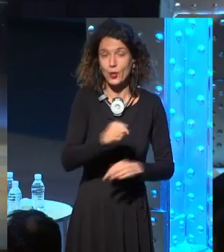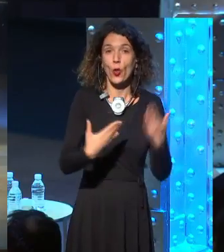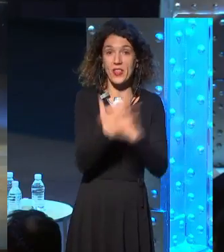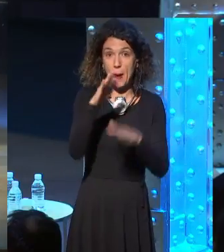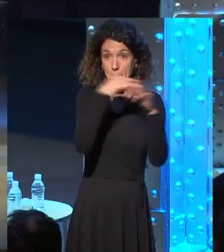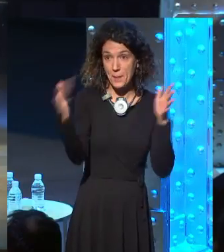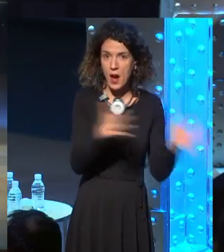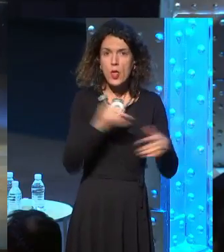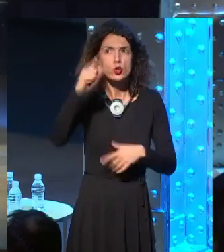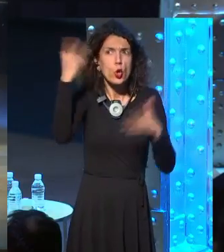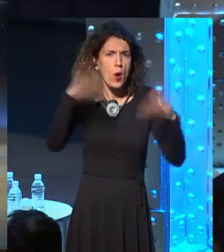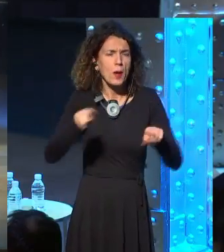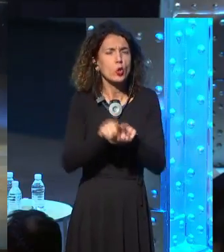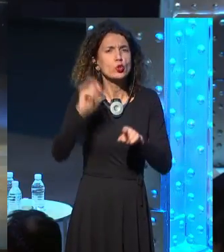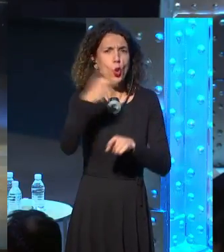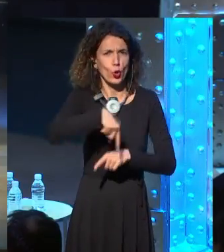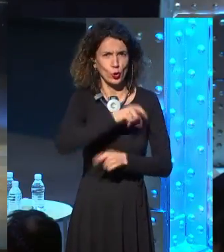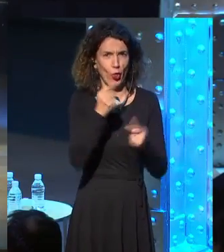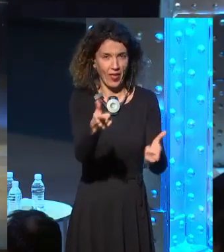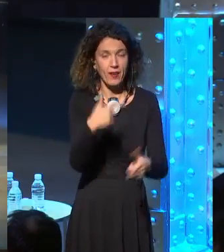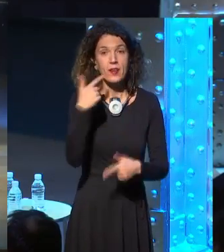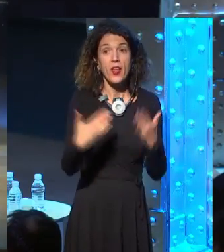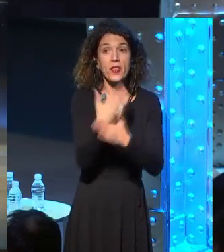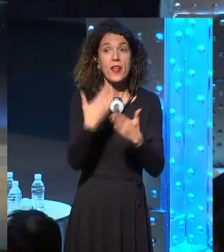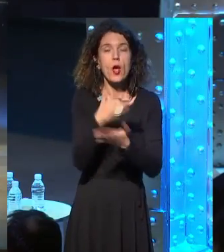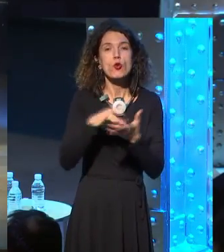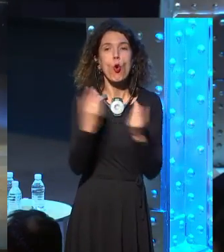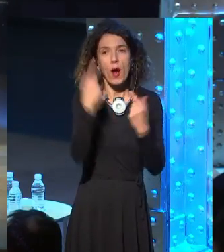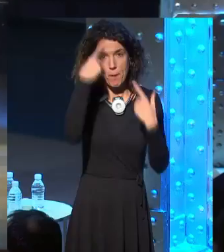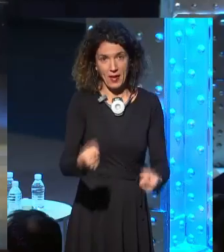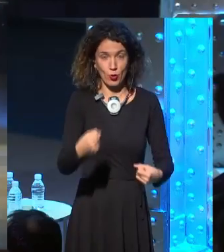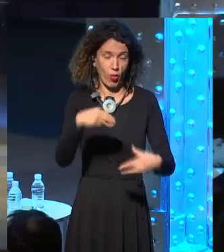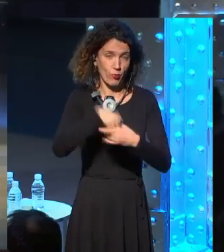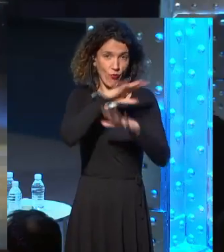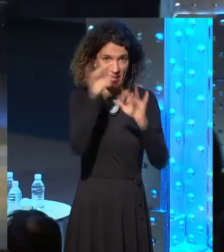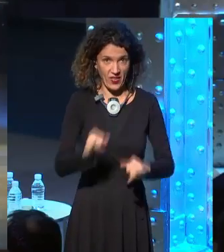Happiness, that is on the 20th of March today,